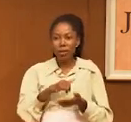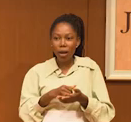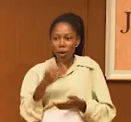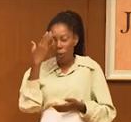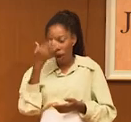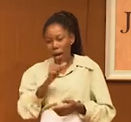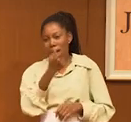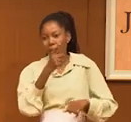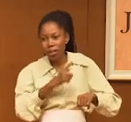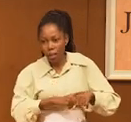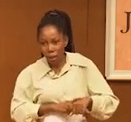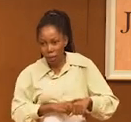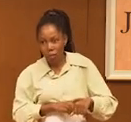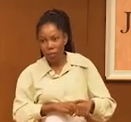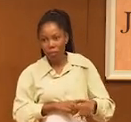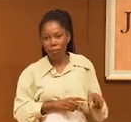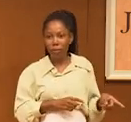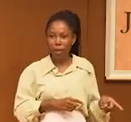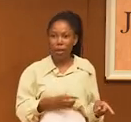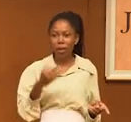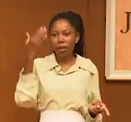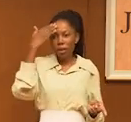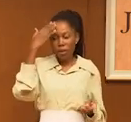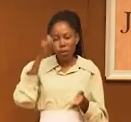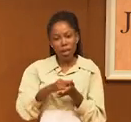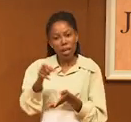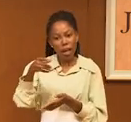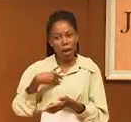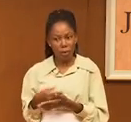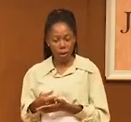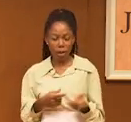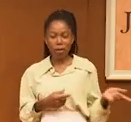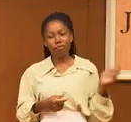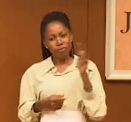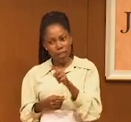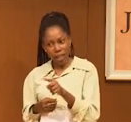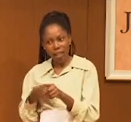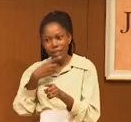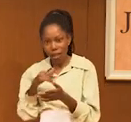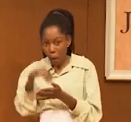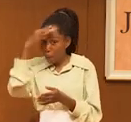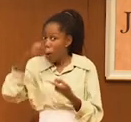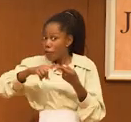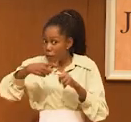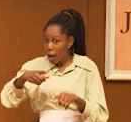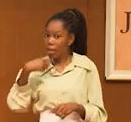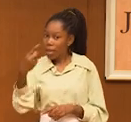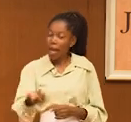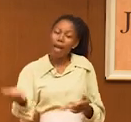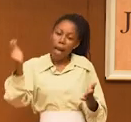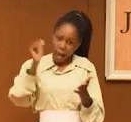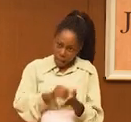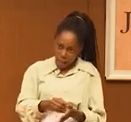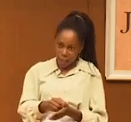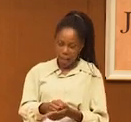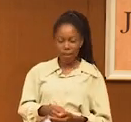he wants to do all these things, he knows then that I have money. So he now comes to me that I should help him with money.